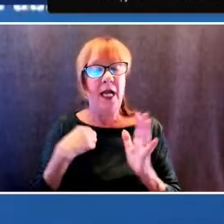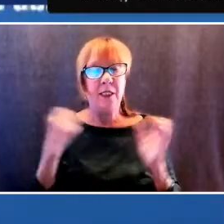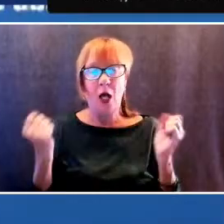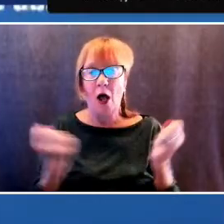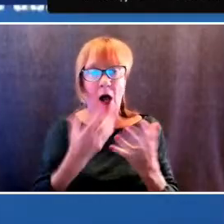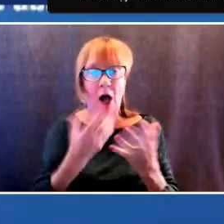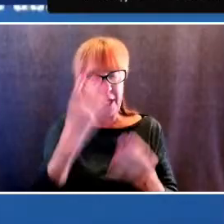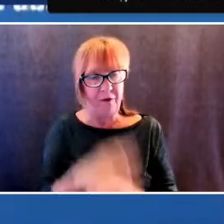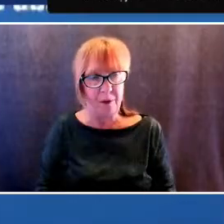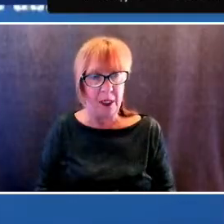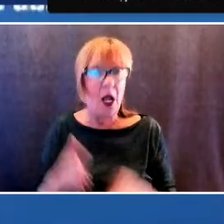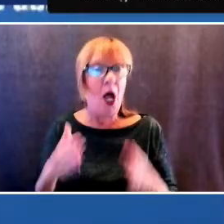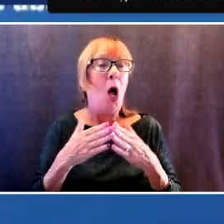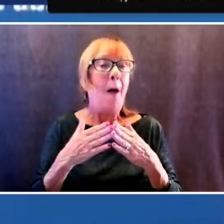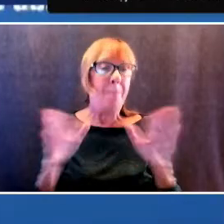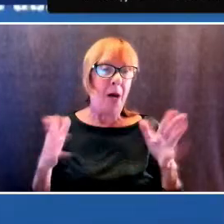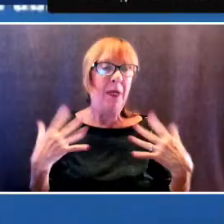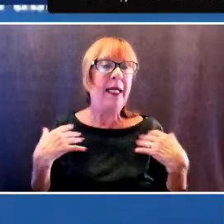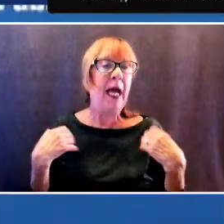is